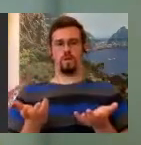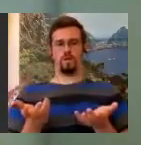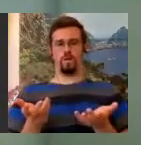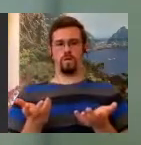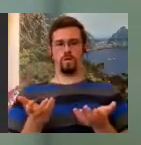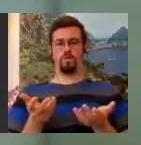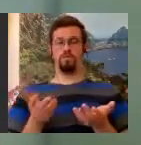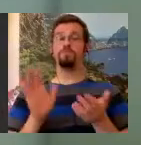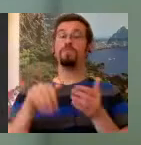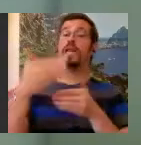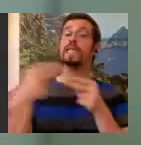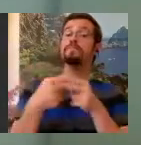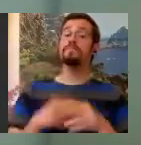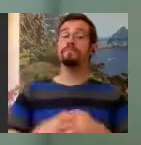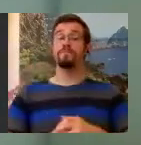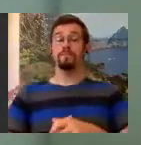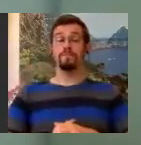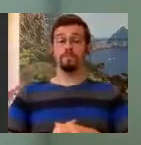next slide, please.